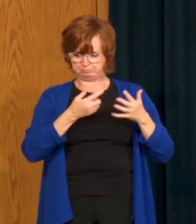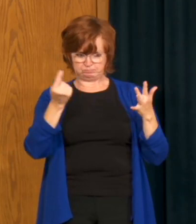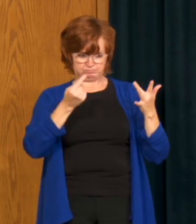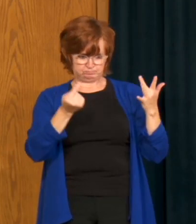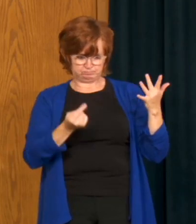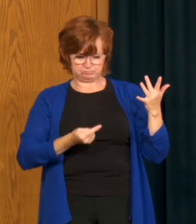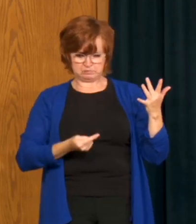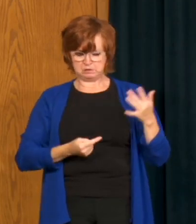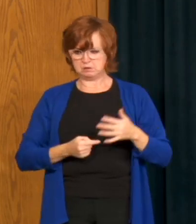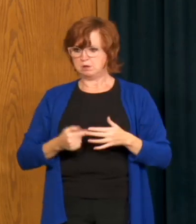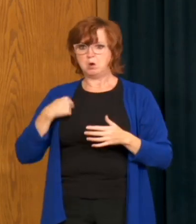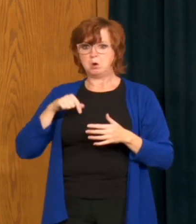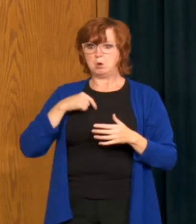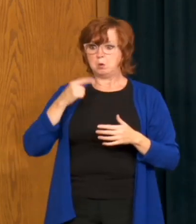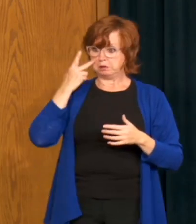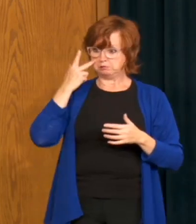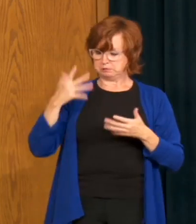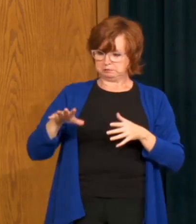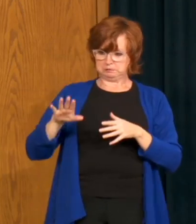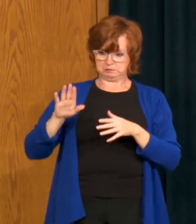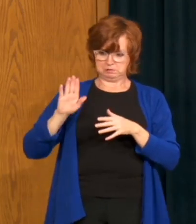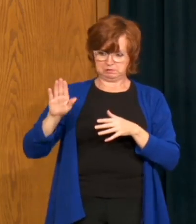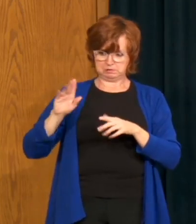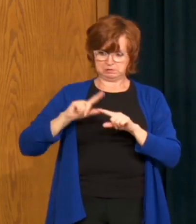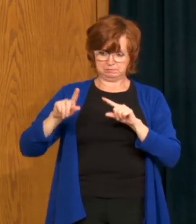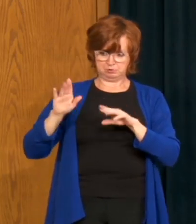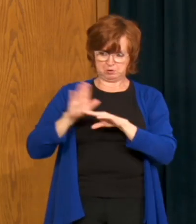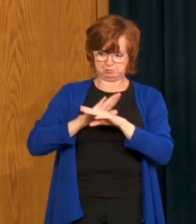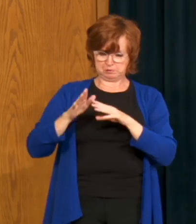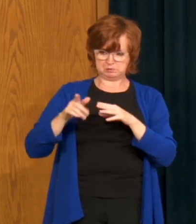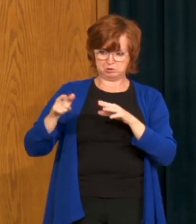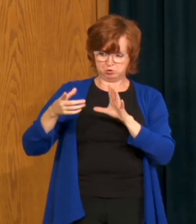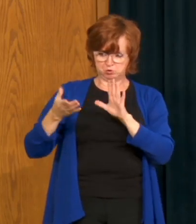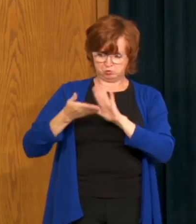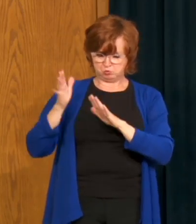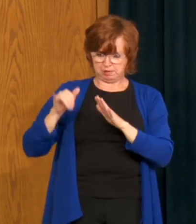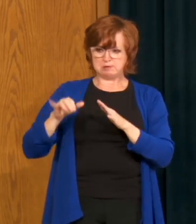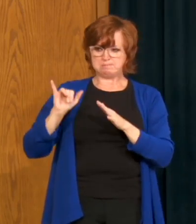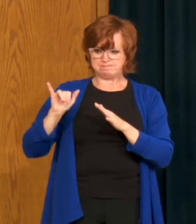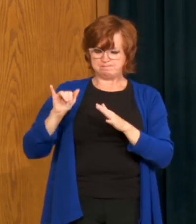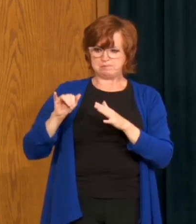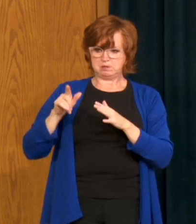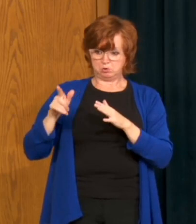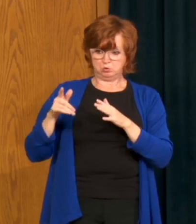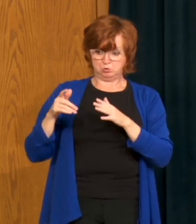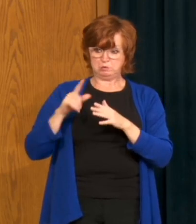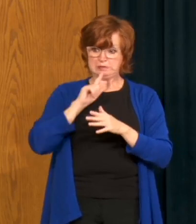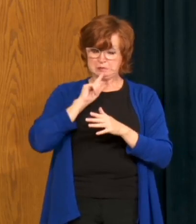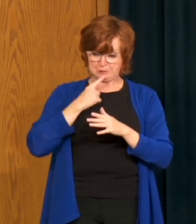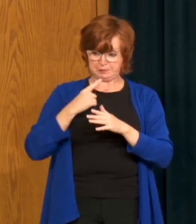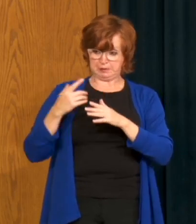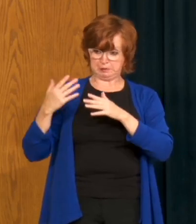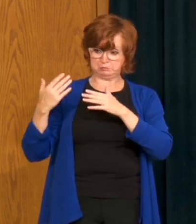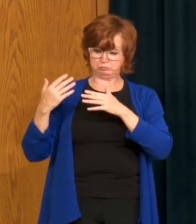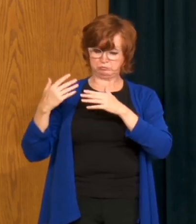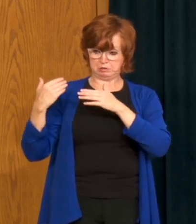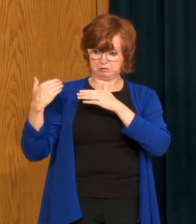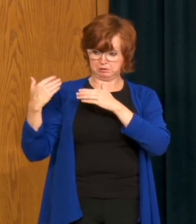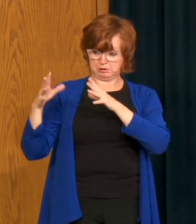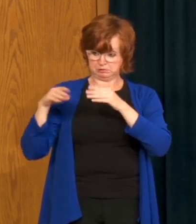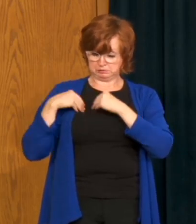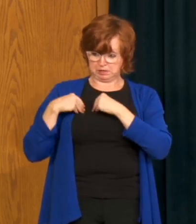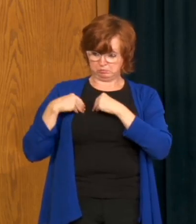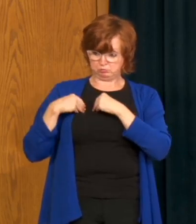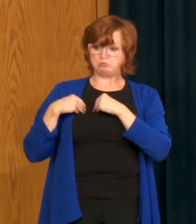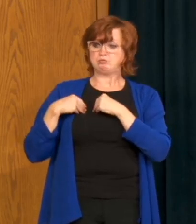people who work in those sectors have taken that responsibility very seriously, and there has been minimum transmission.